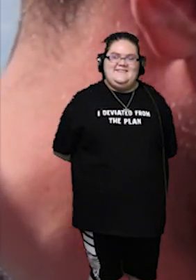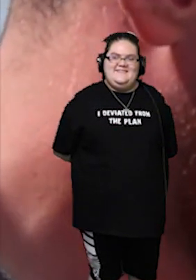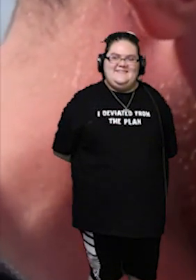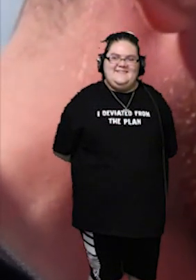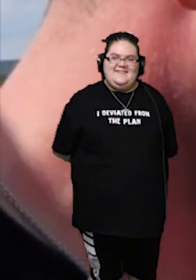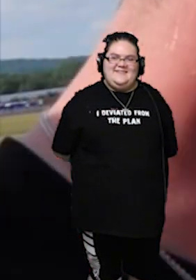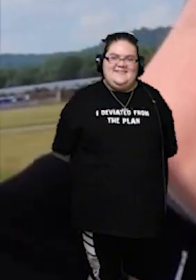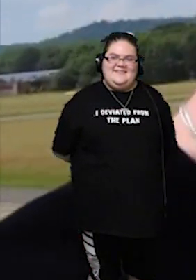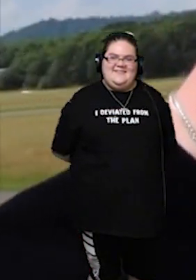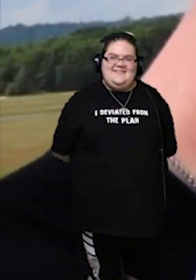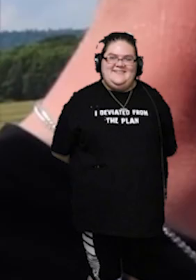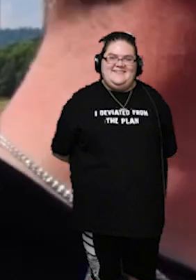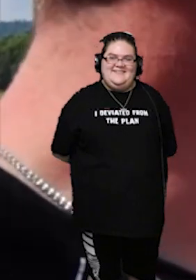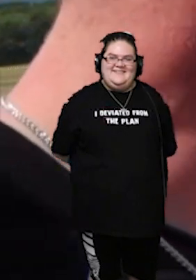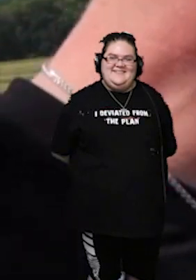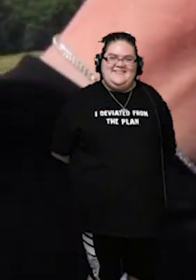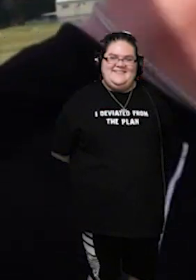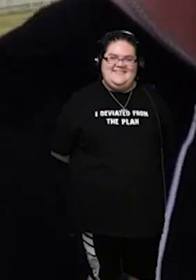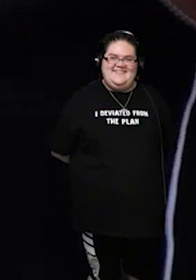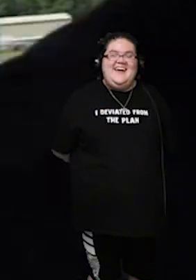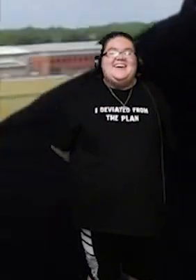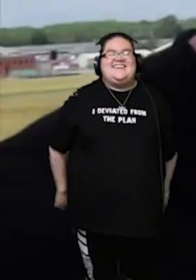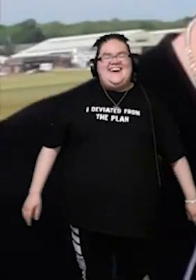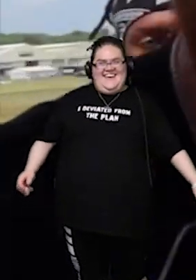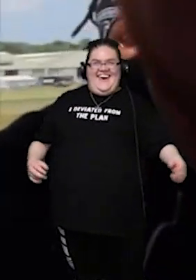Yeah, sure. Okay, you're sat in economy.